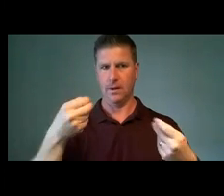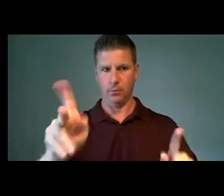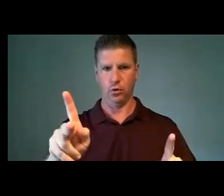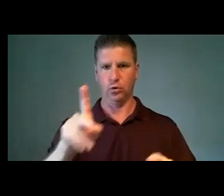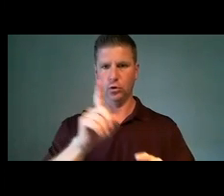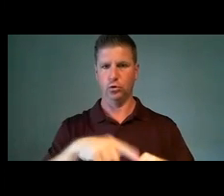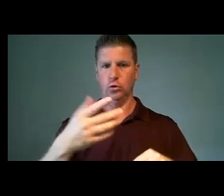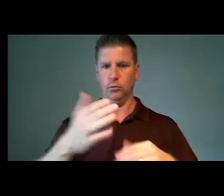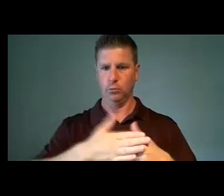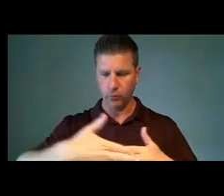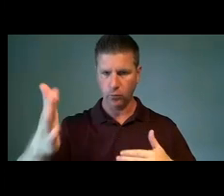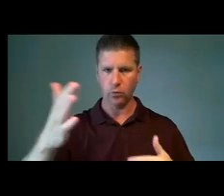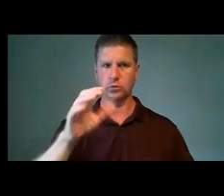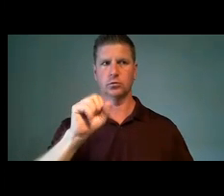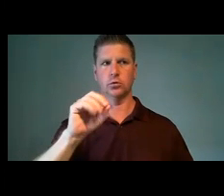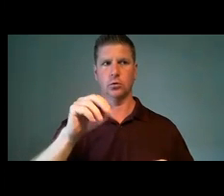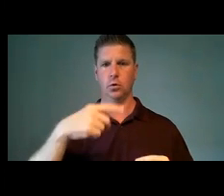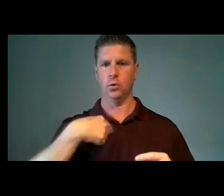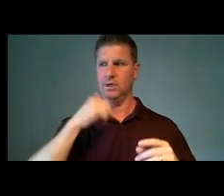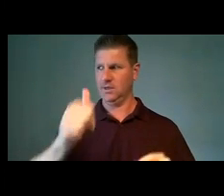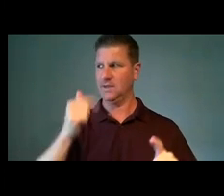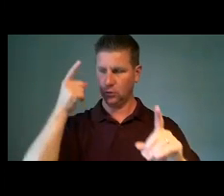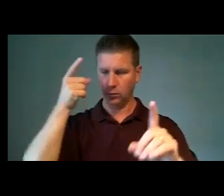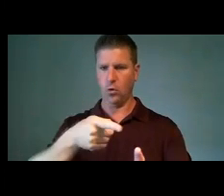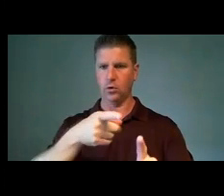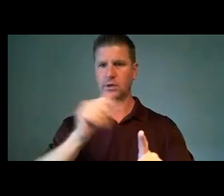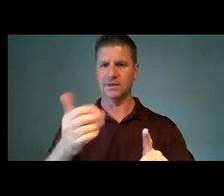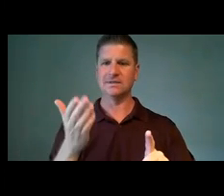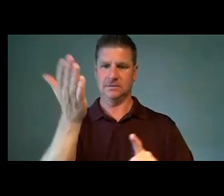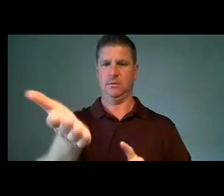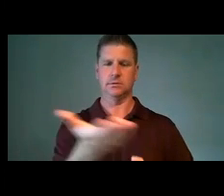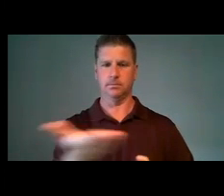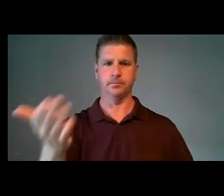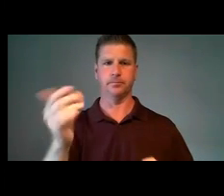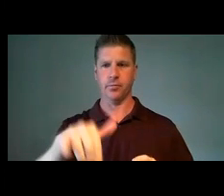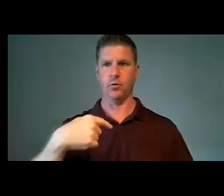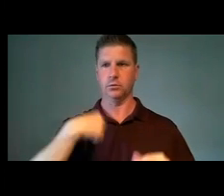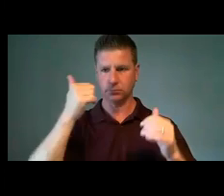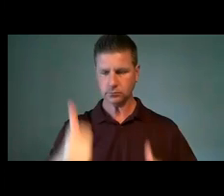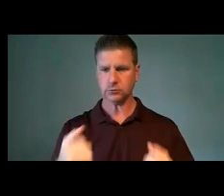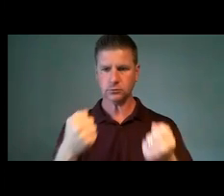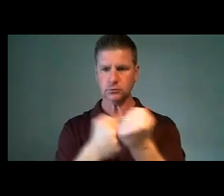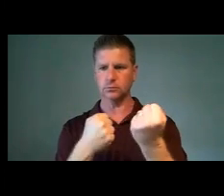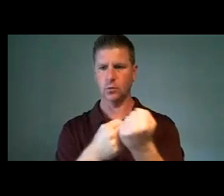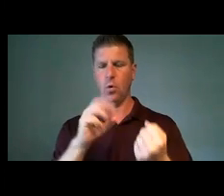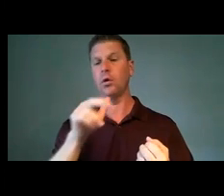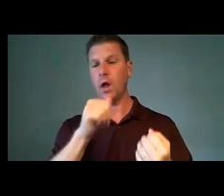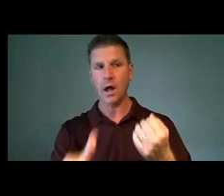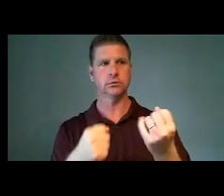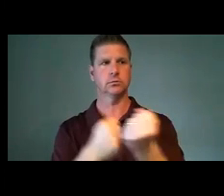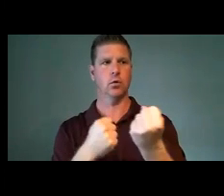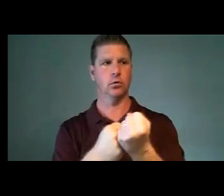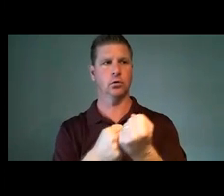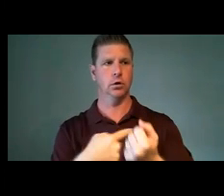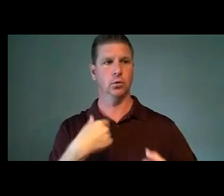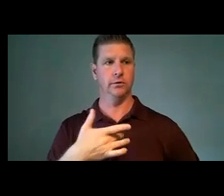move forward so that he will get to a point where he can submit something that we can support or not support. We feel that